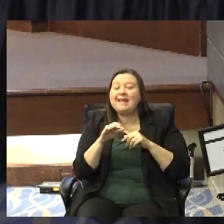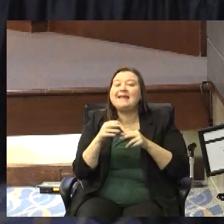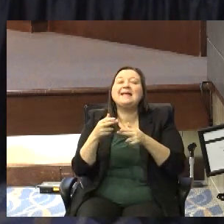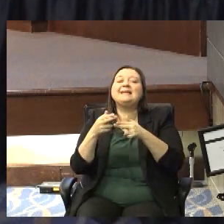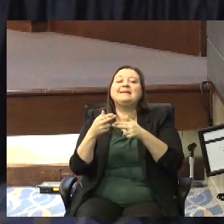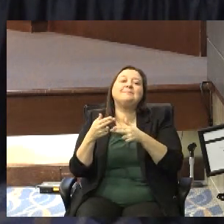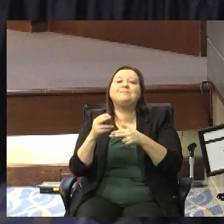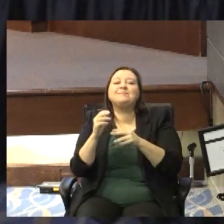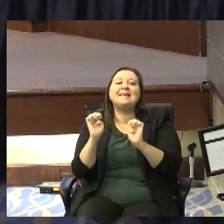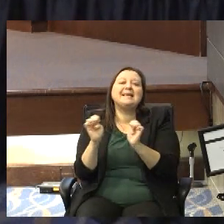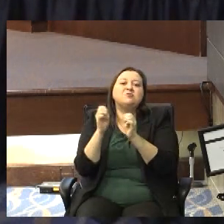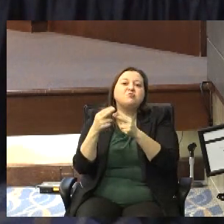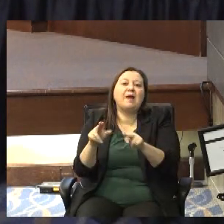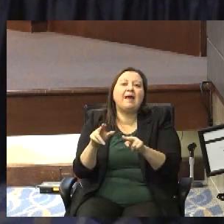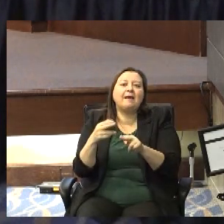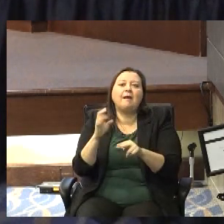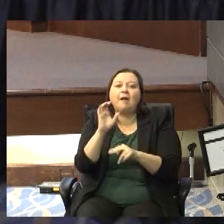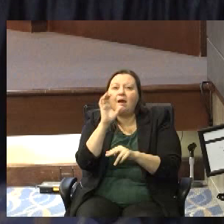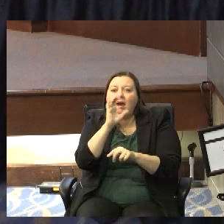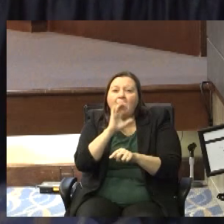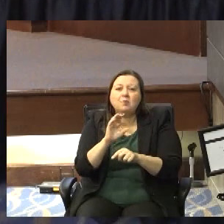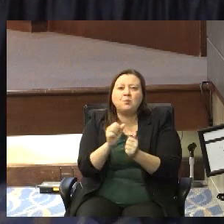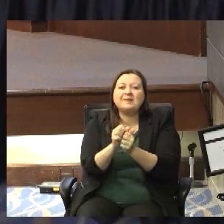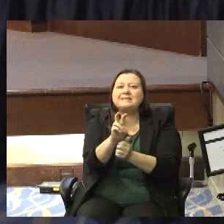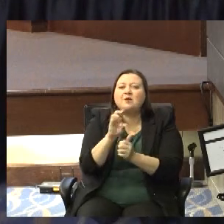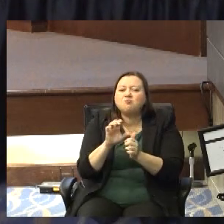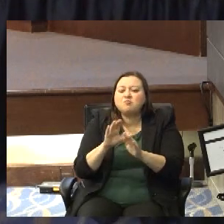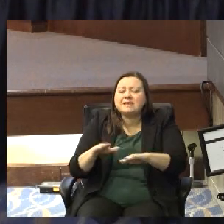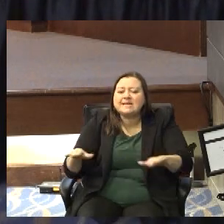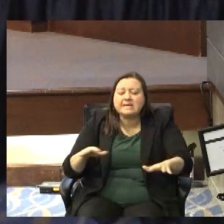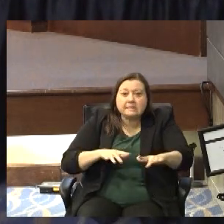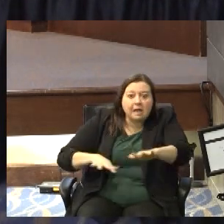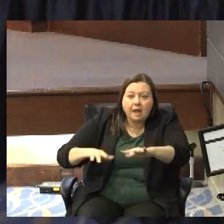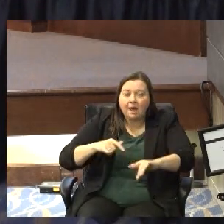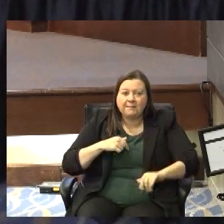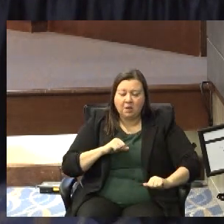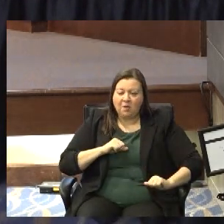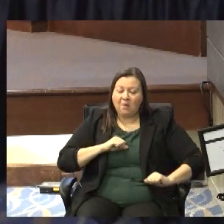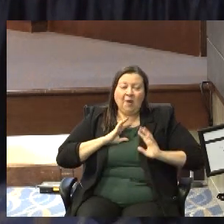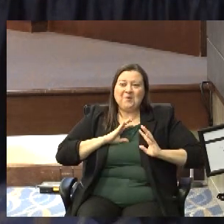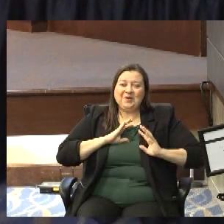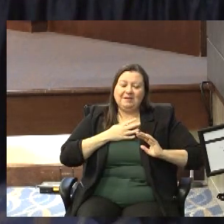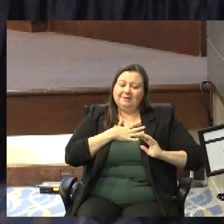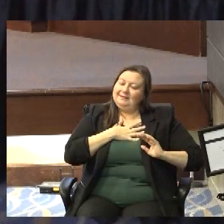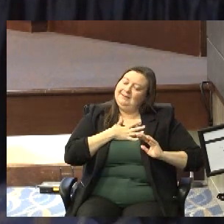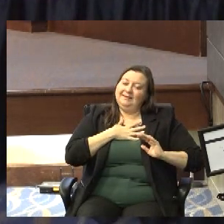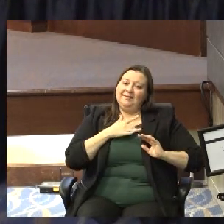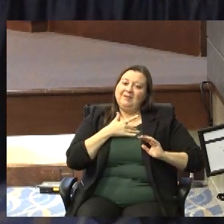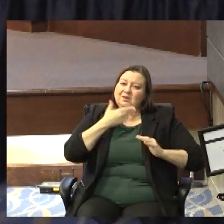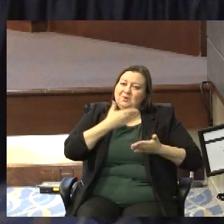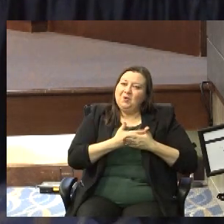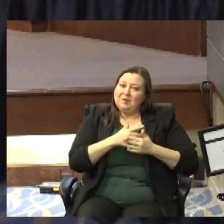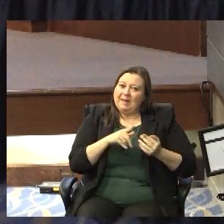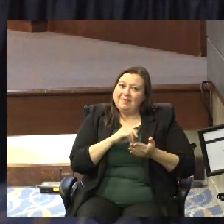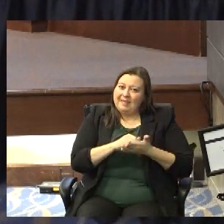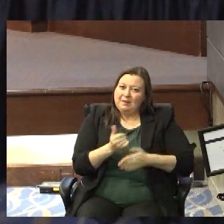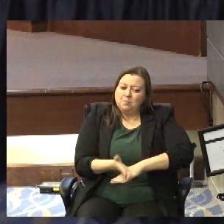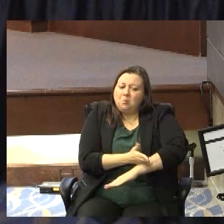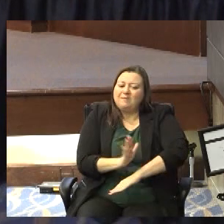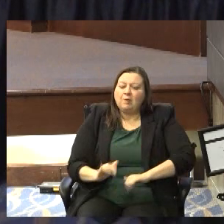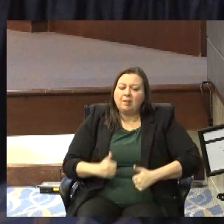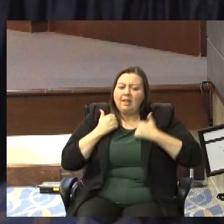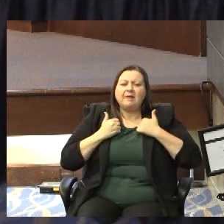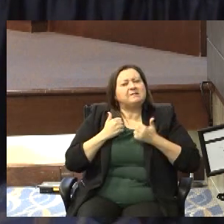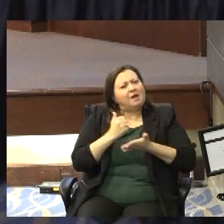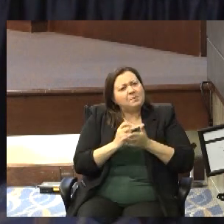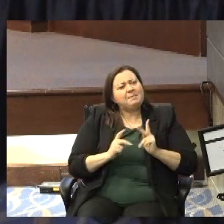there's, you know, 600 kids there. You know, those are things that fill me, they fill my soul, and I think most of us on that team, but it's just making